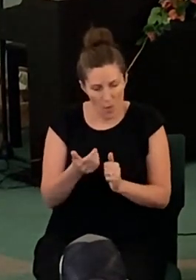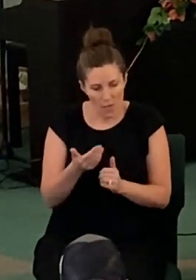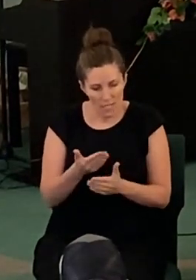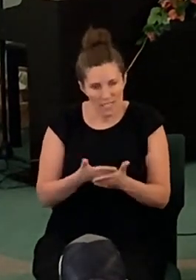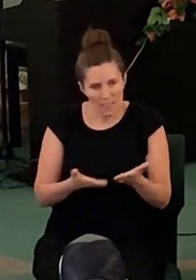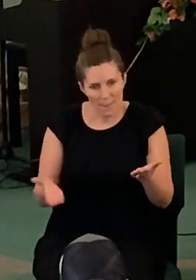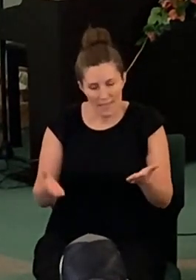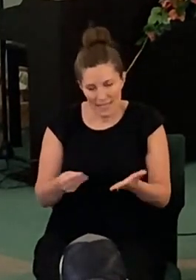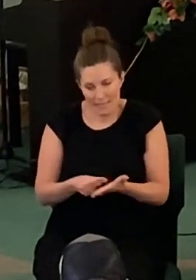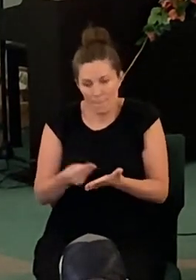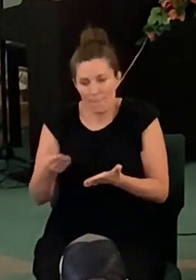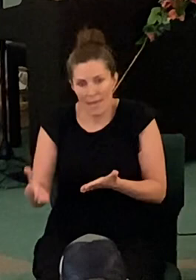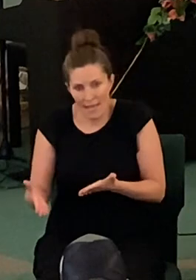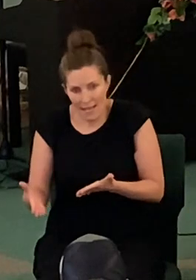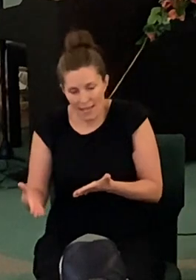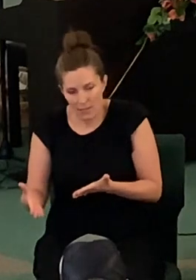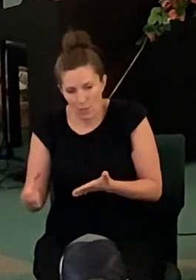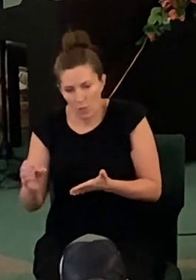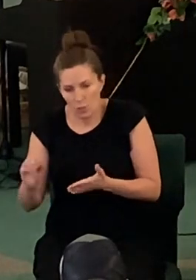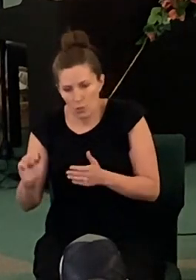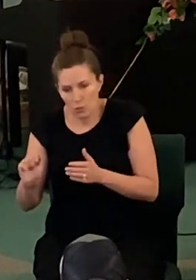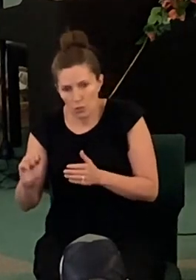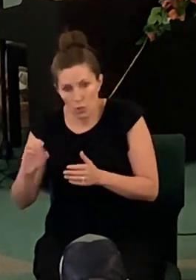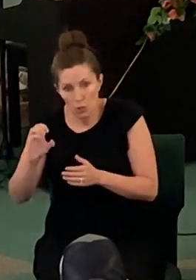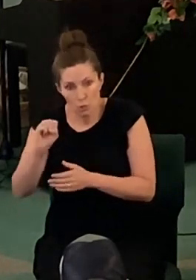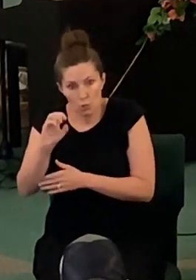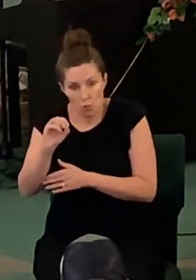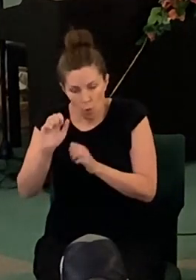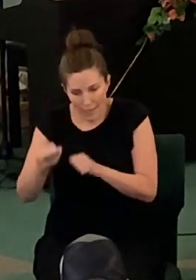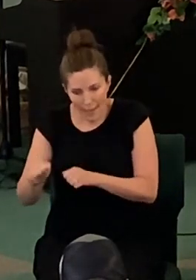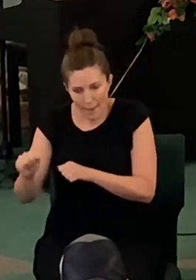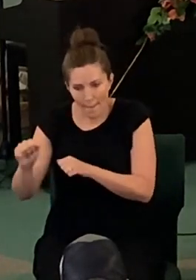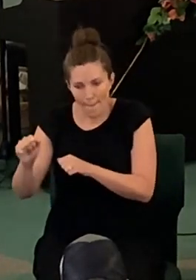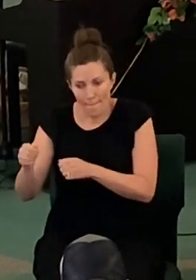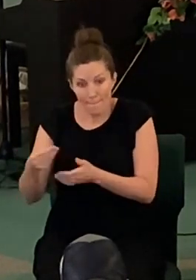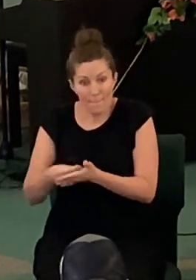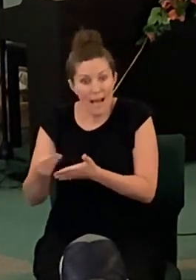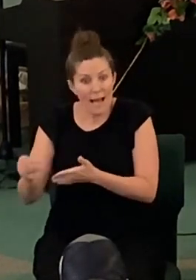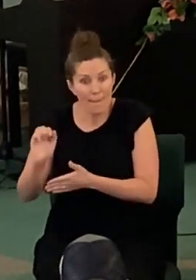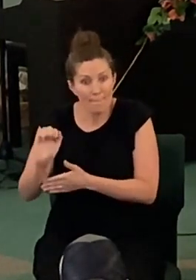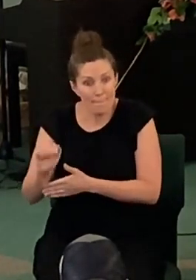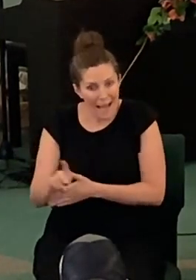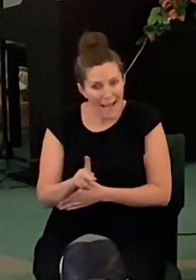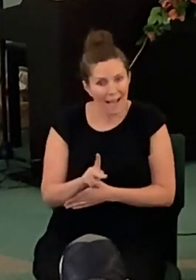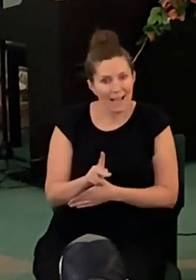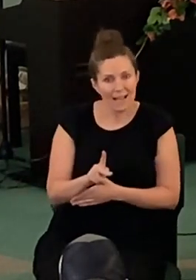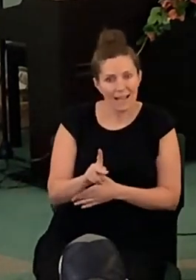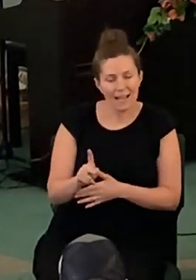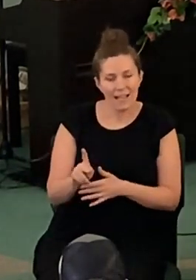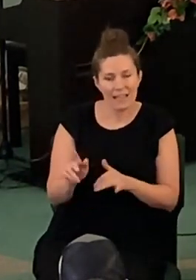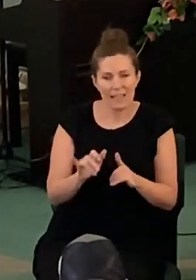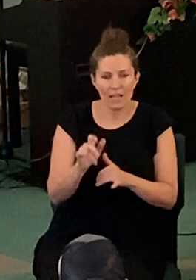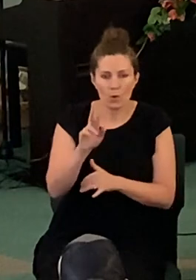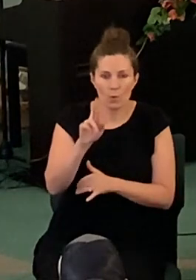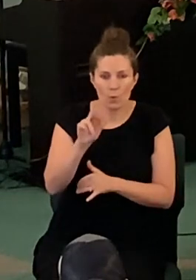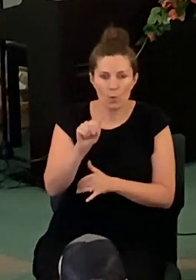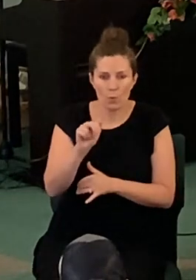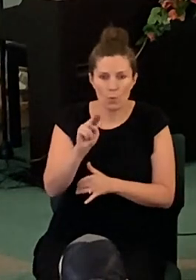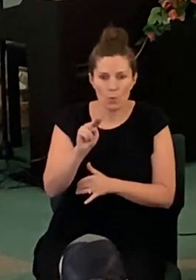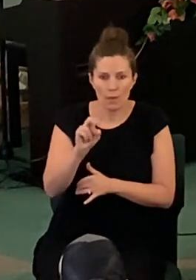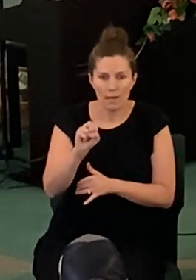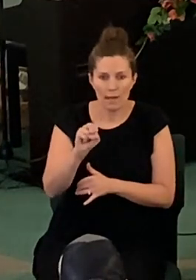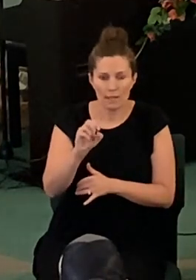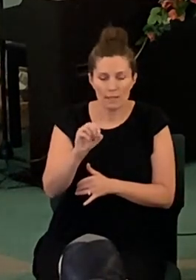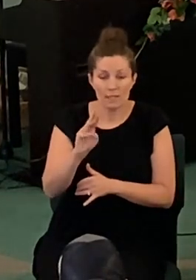in order to buy it back, to free something by paying a ransom. And that's what Jesus did when he died